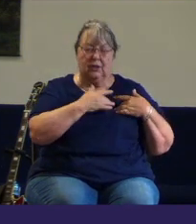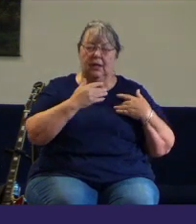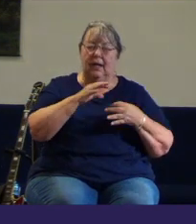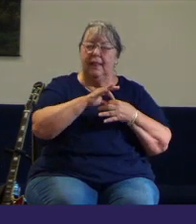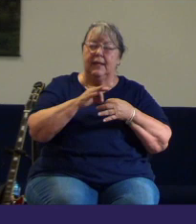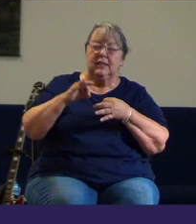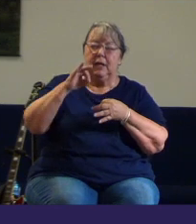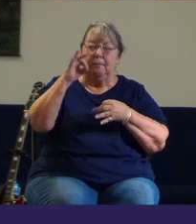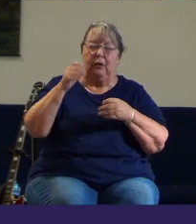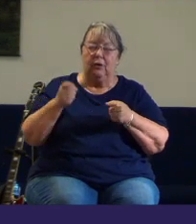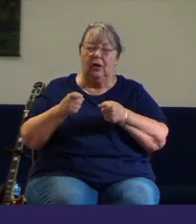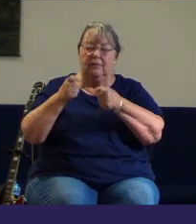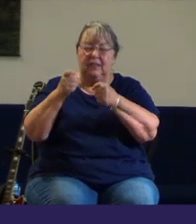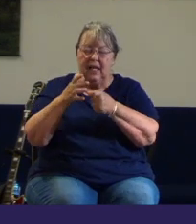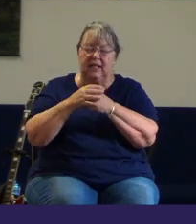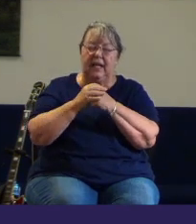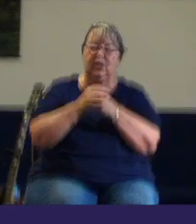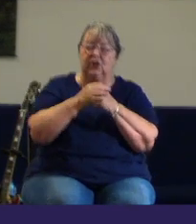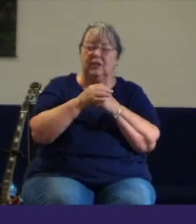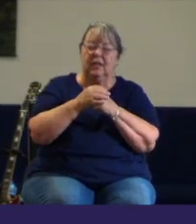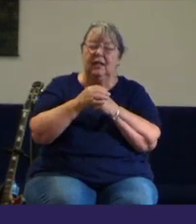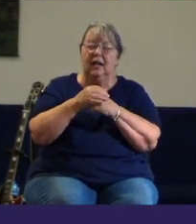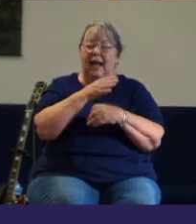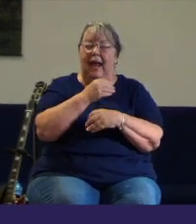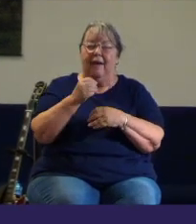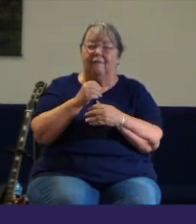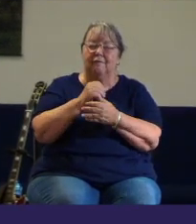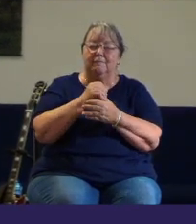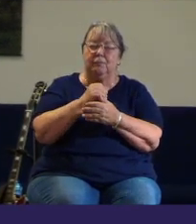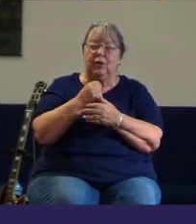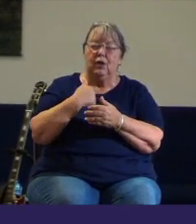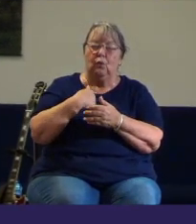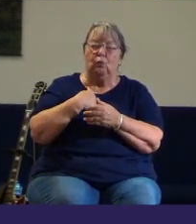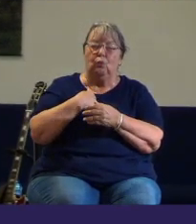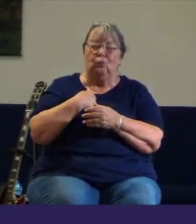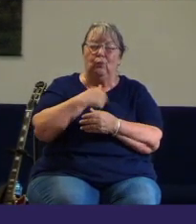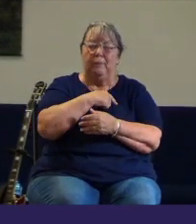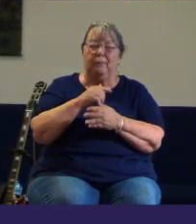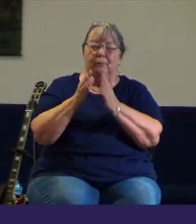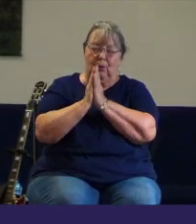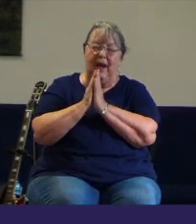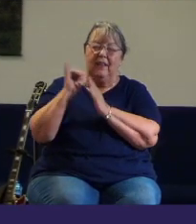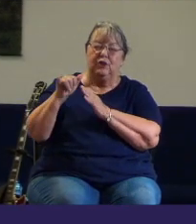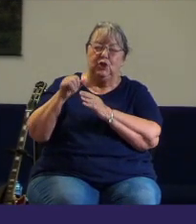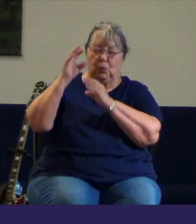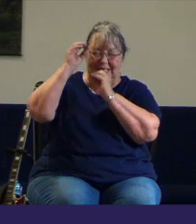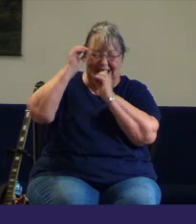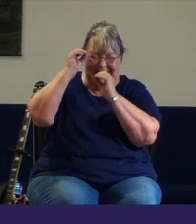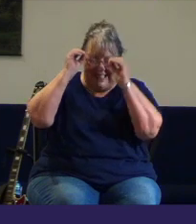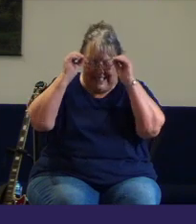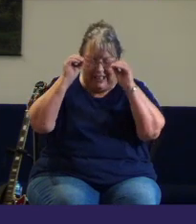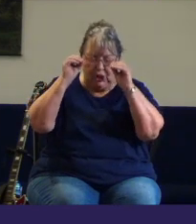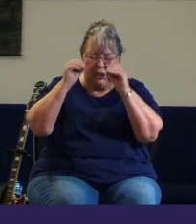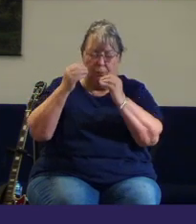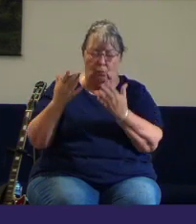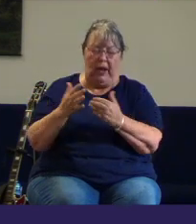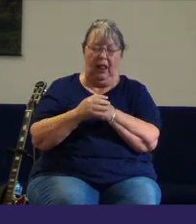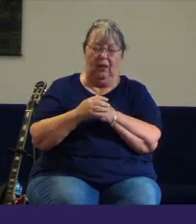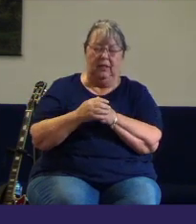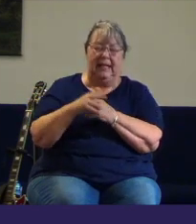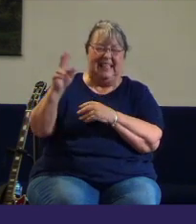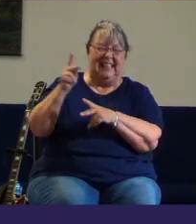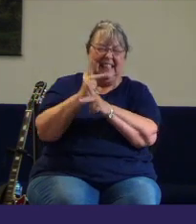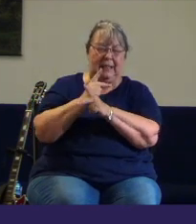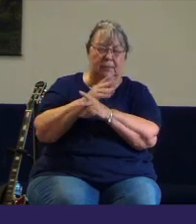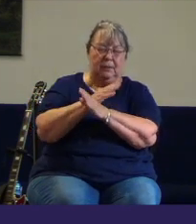of dedication and commitment to school. And we pray that you would teach them well and show them well and keep them well. Keep them safe and use them